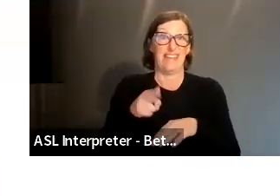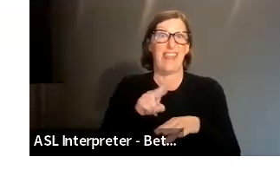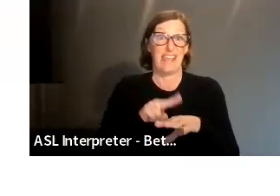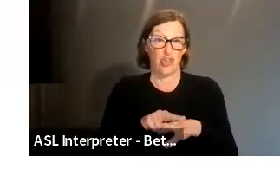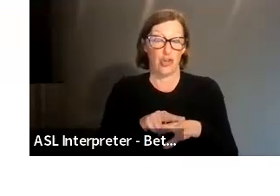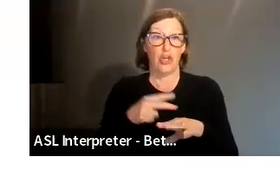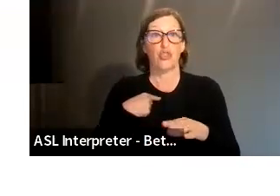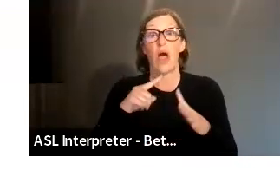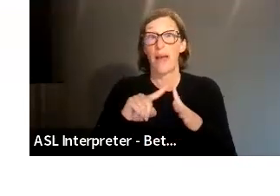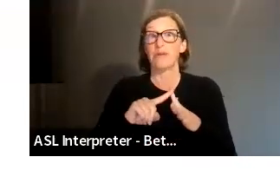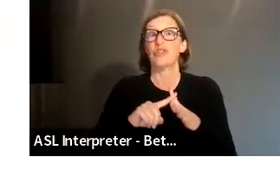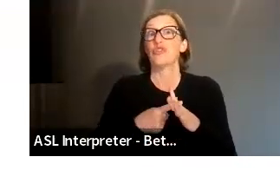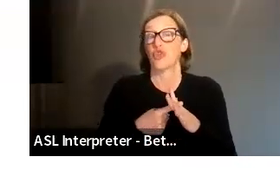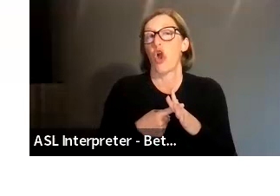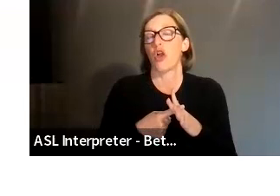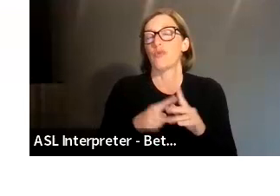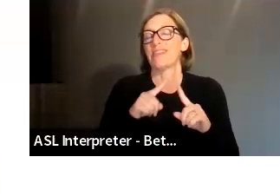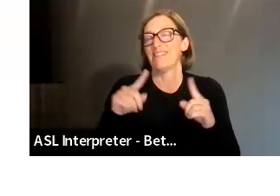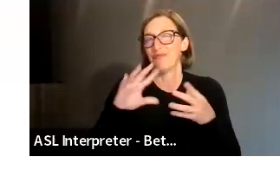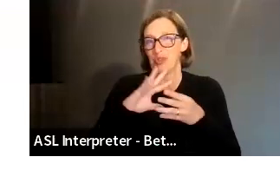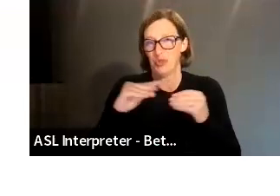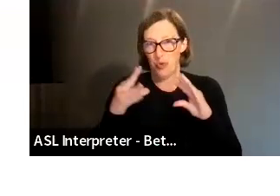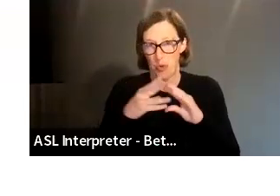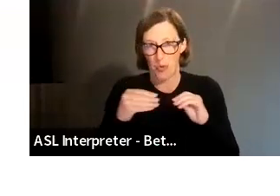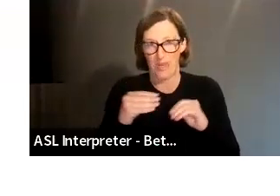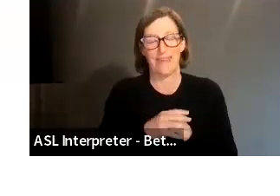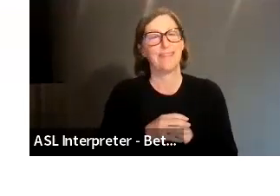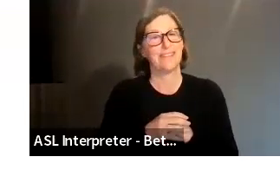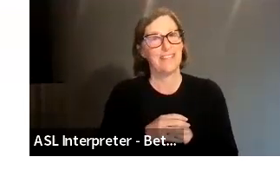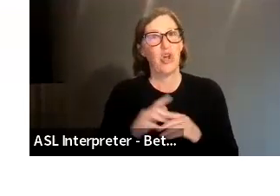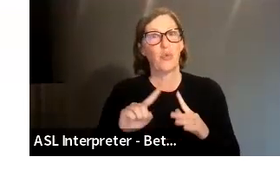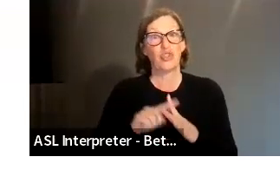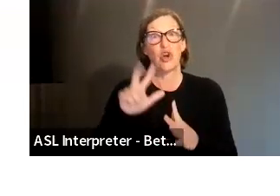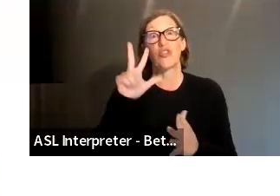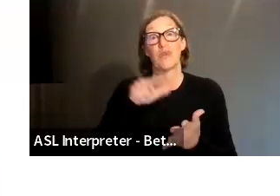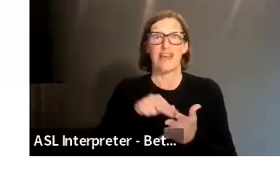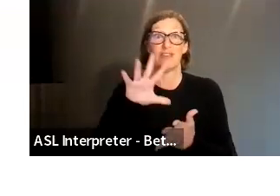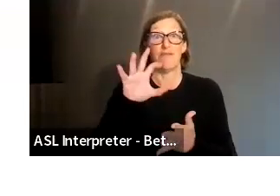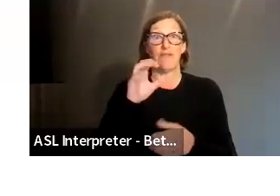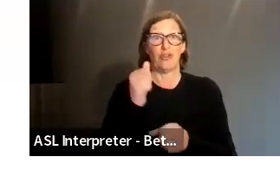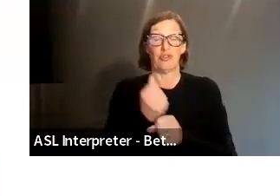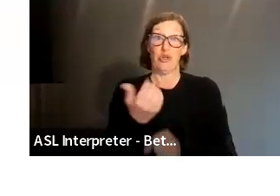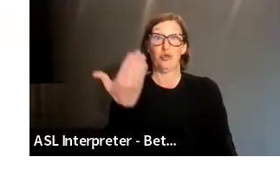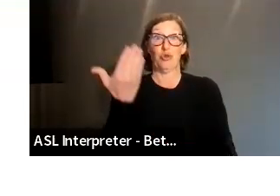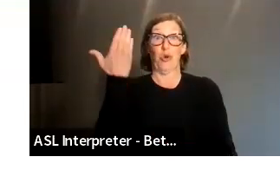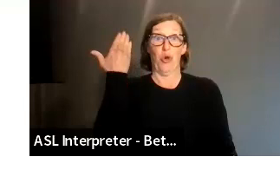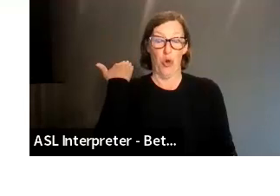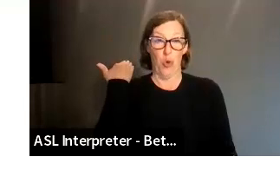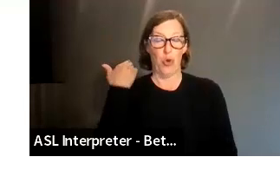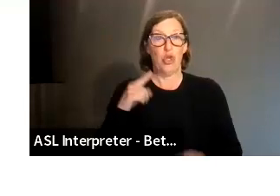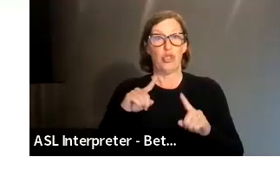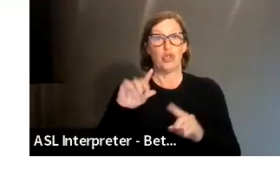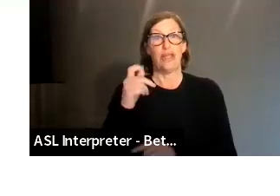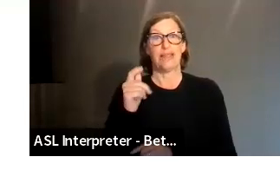going to start a different story, which started 3,500 years ago during the exodus